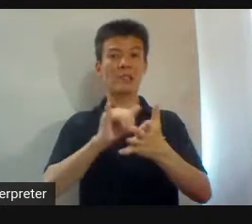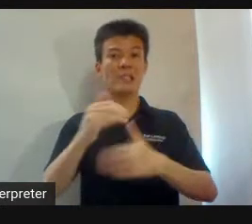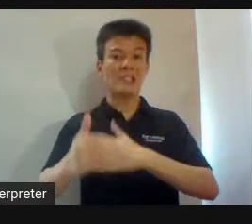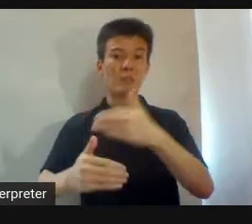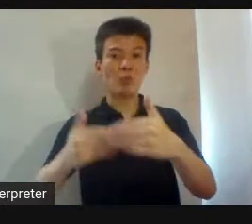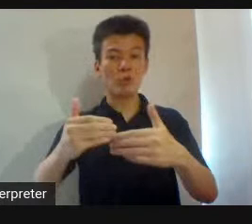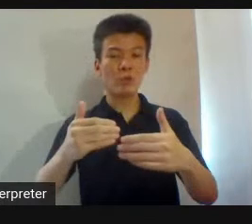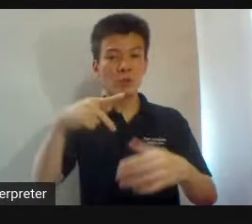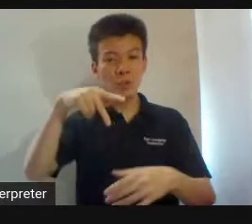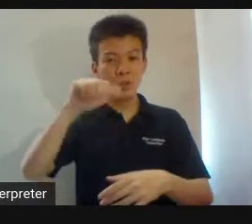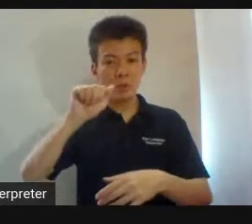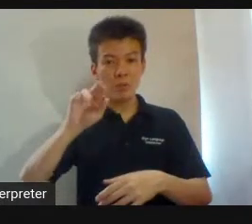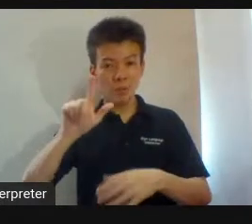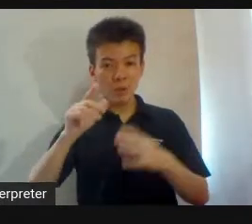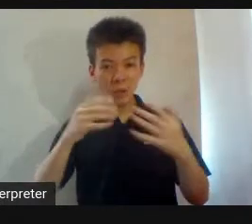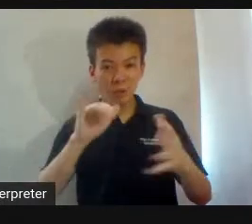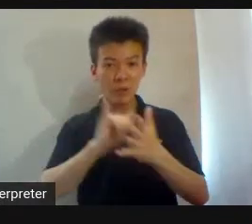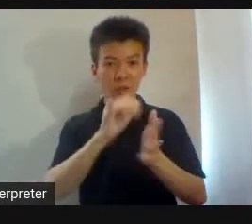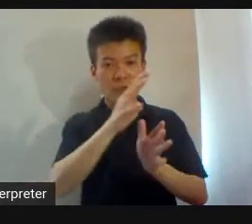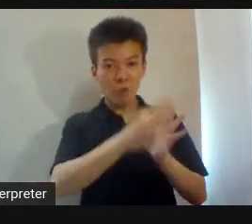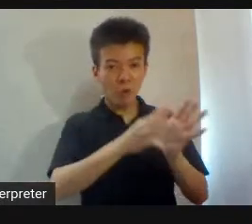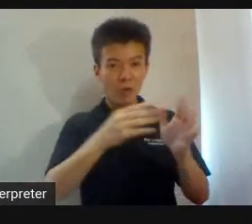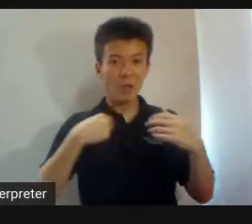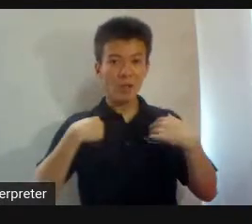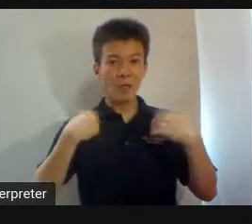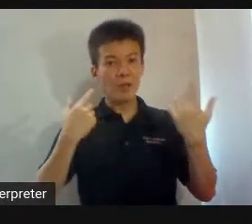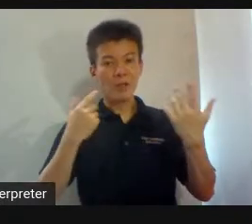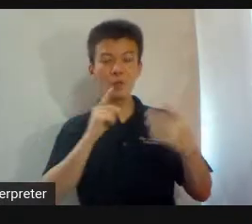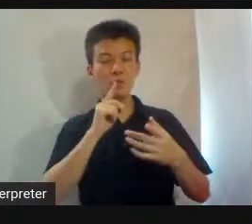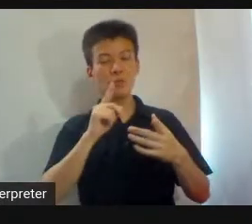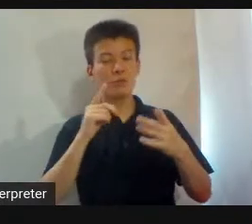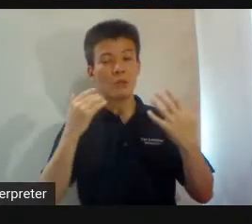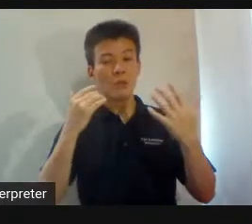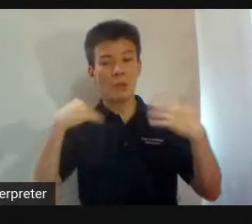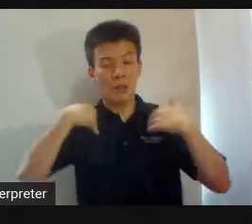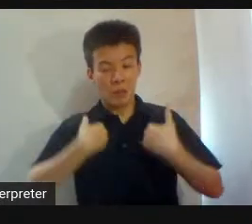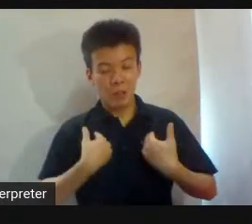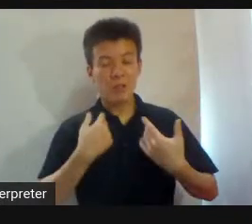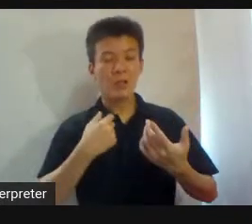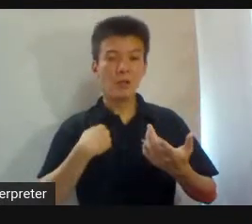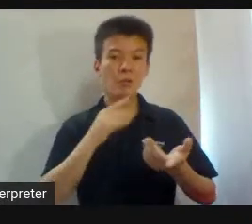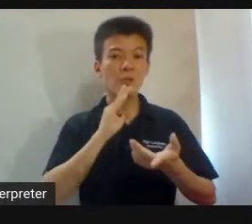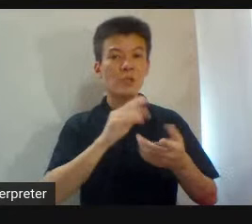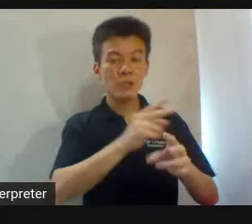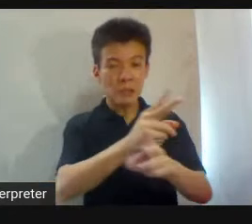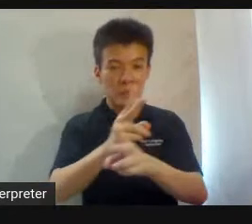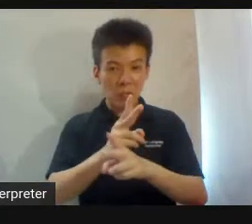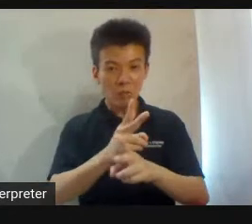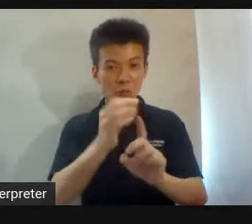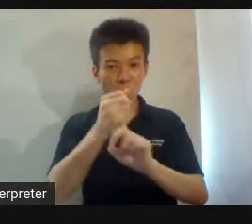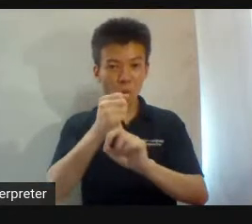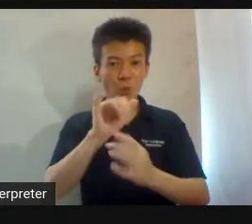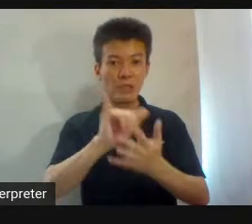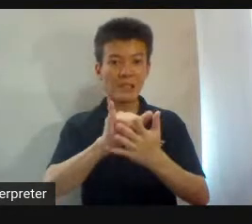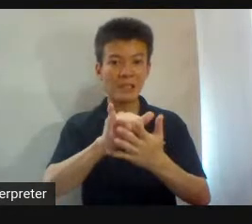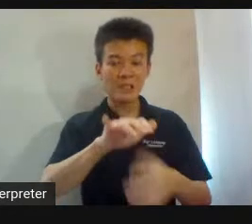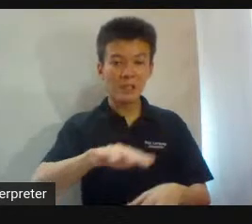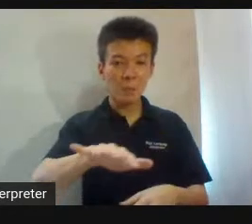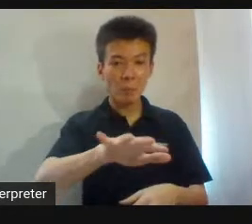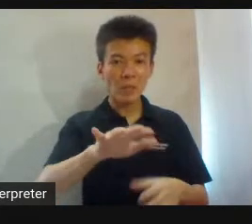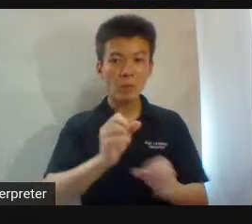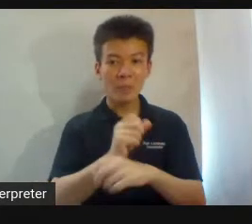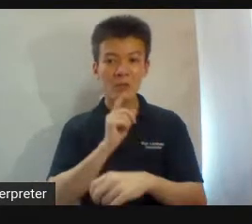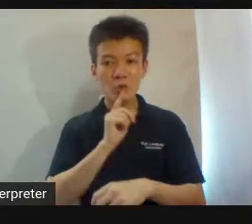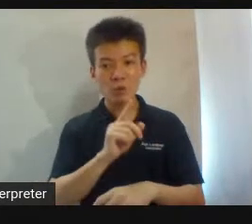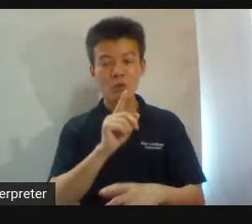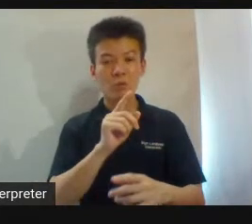And Paul knows that after that 4-hour session, I am, you know, because I have to be so careful to hold that space and make sure